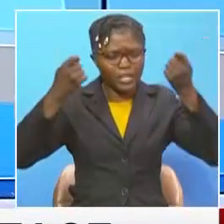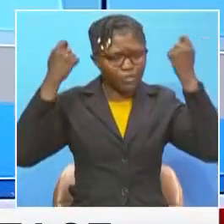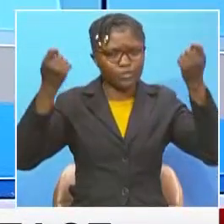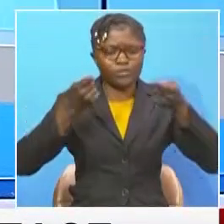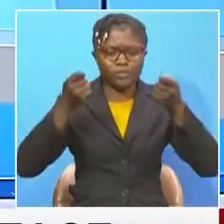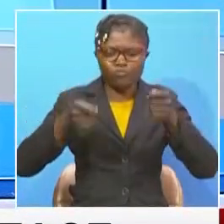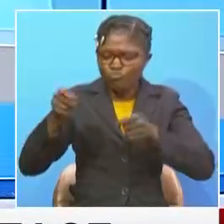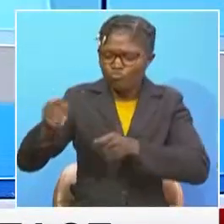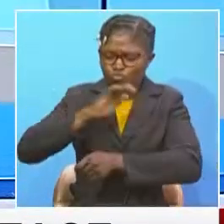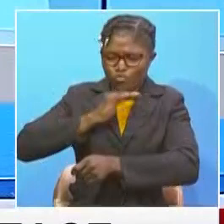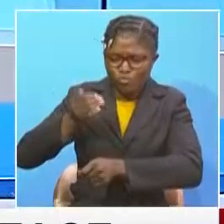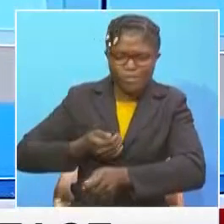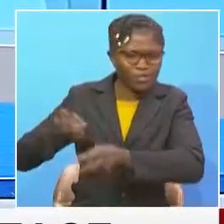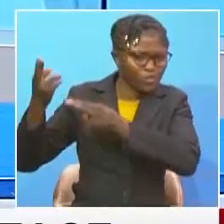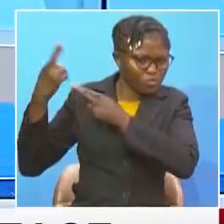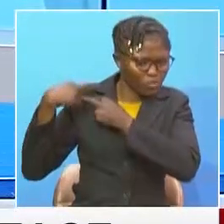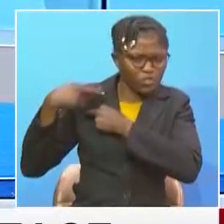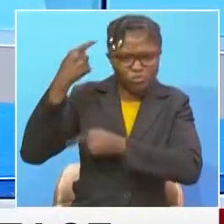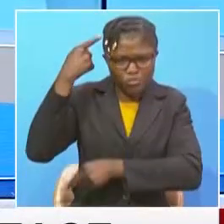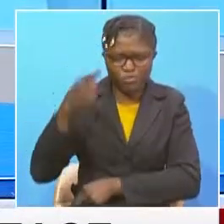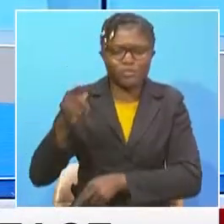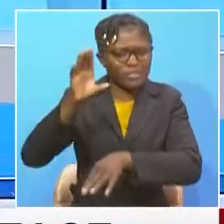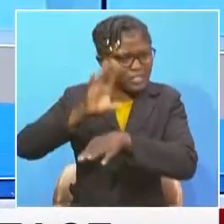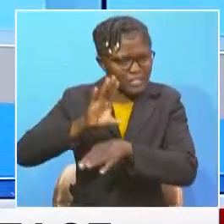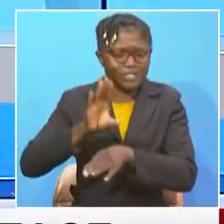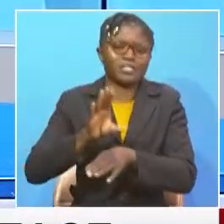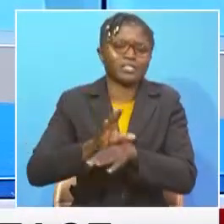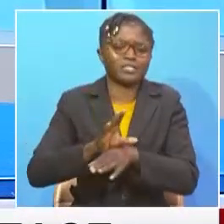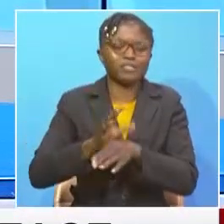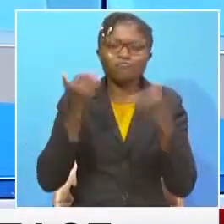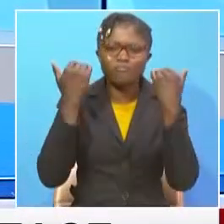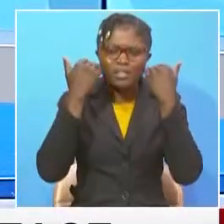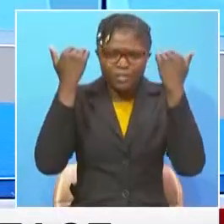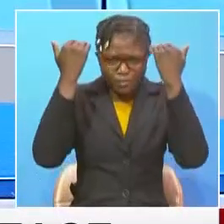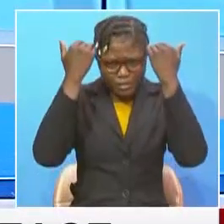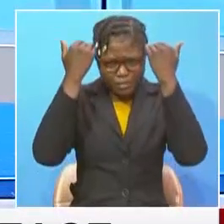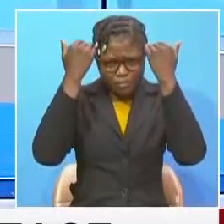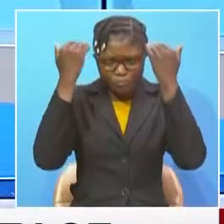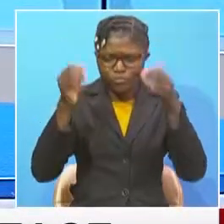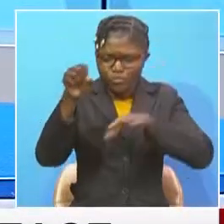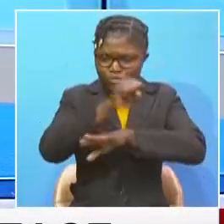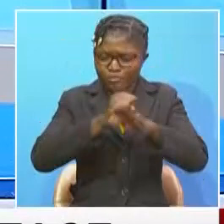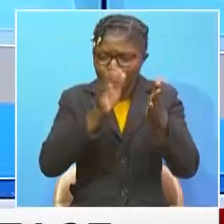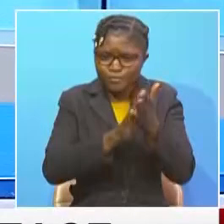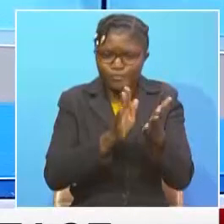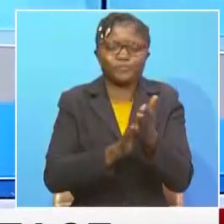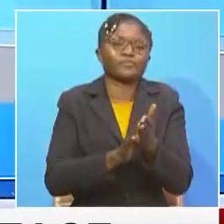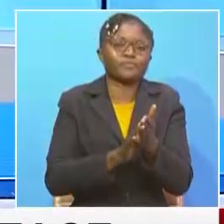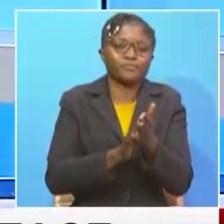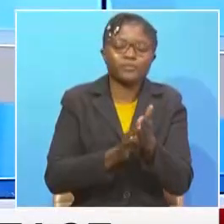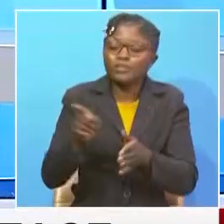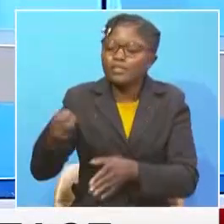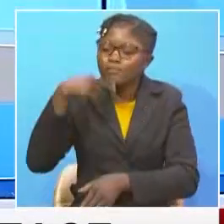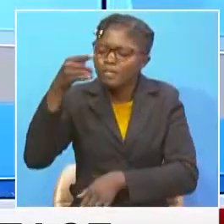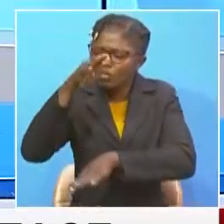charge for Senga Hill Congregation at a ceremony held at Senga Mission Secondary School. Bishop Lenga